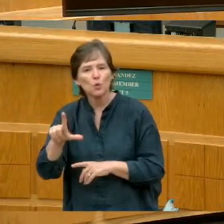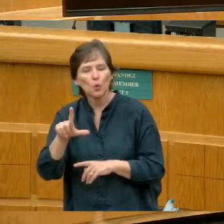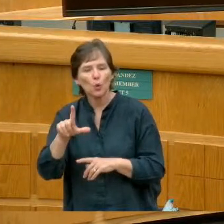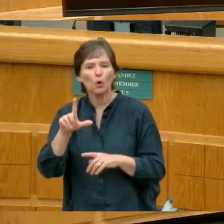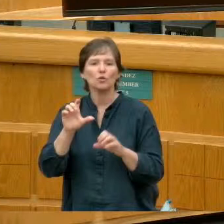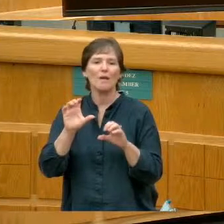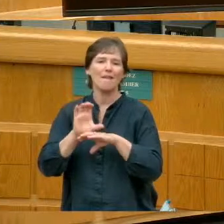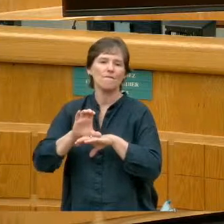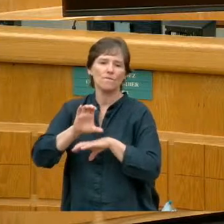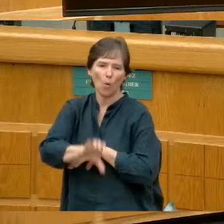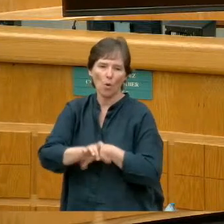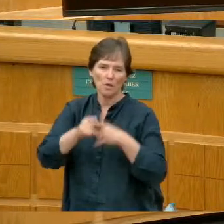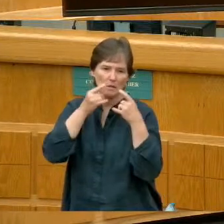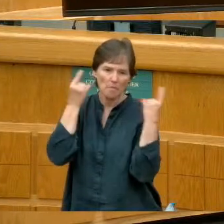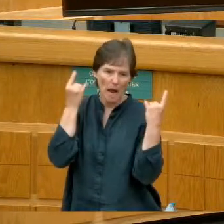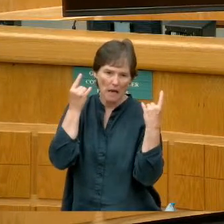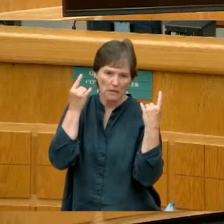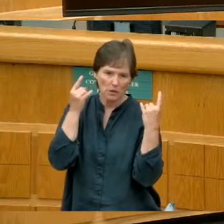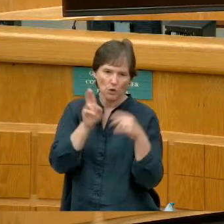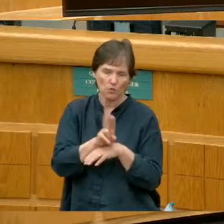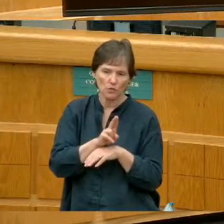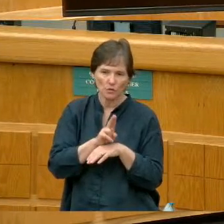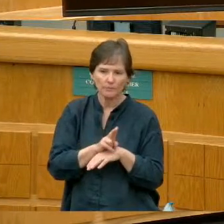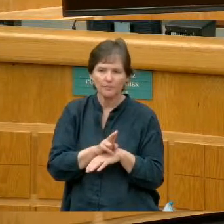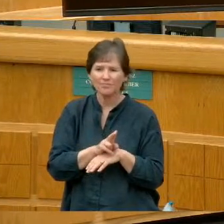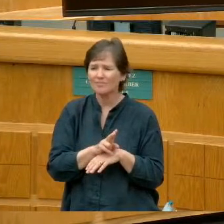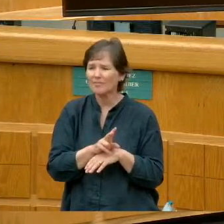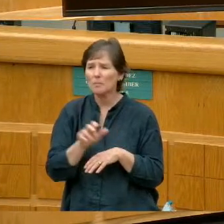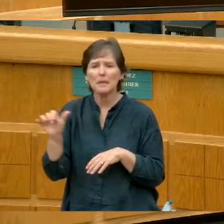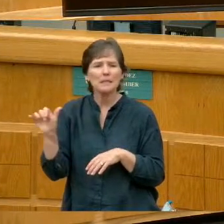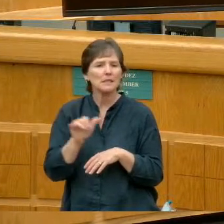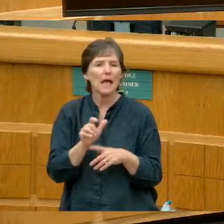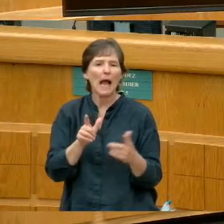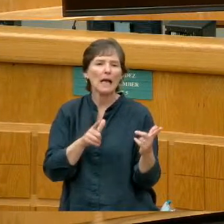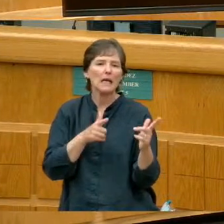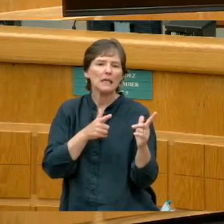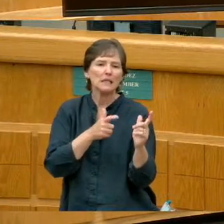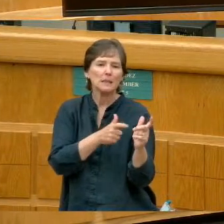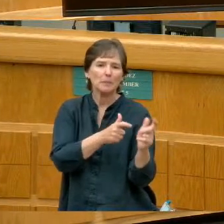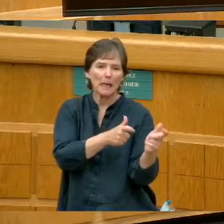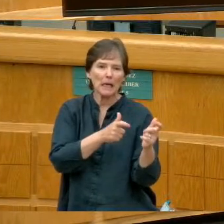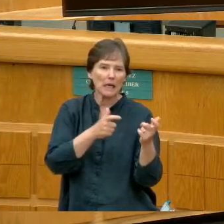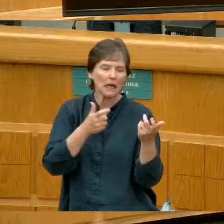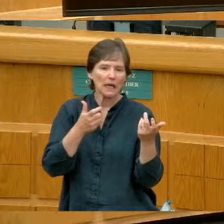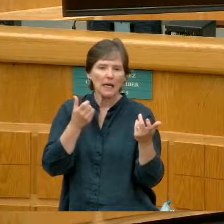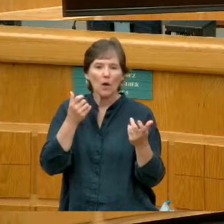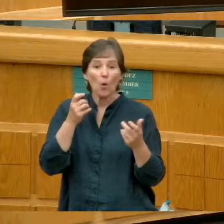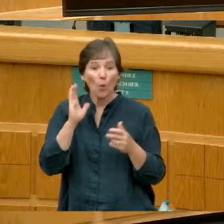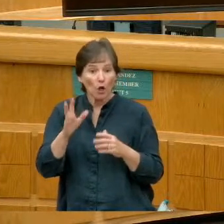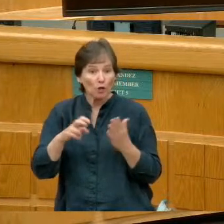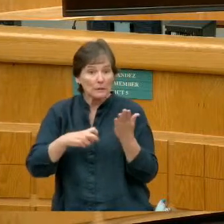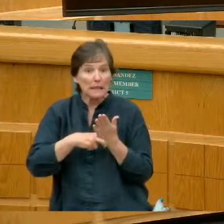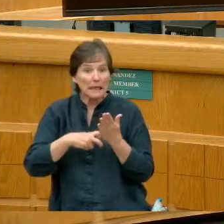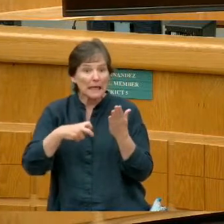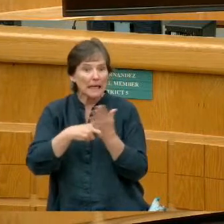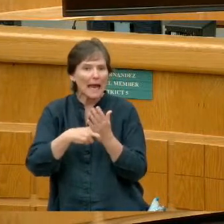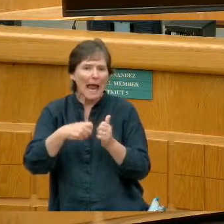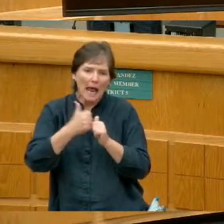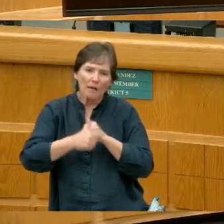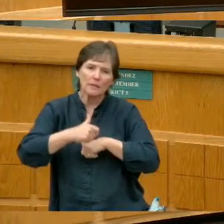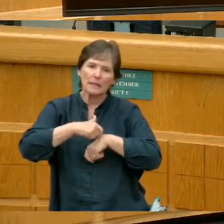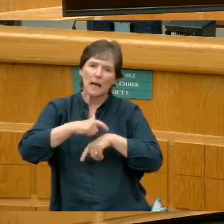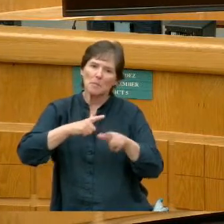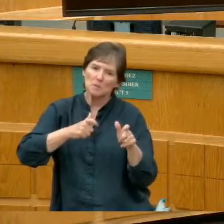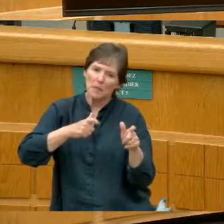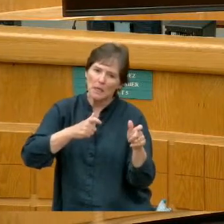rules are, but it's just like speeding, are you going to get a ticket every single time, or are you going to get some warnings? So there